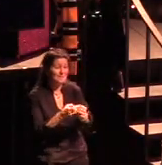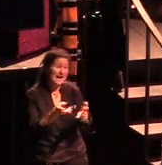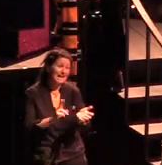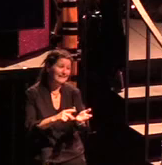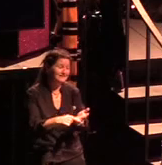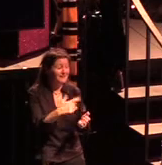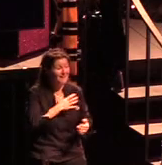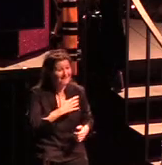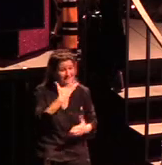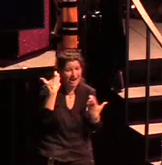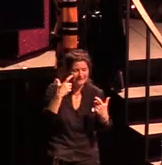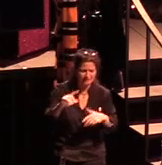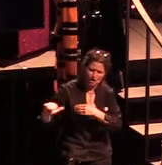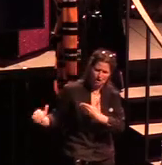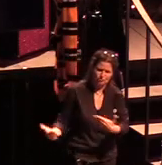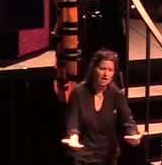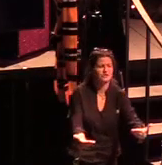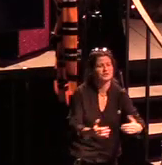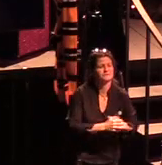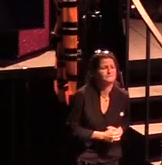e I love cats introduction